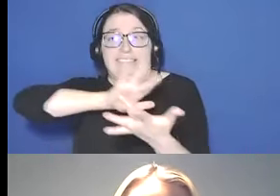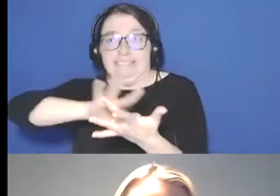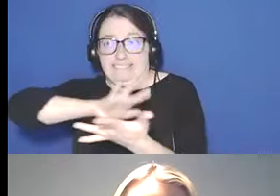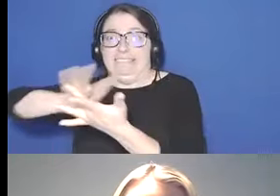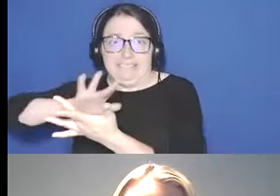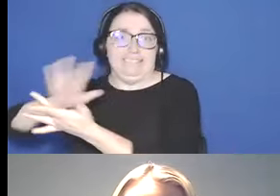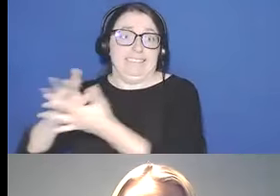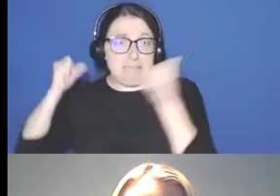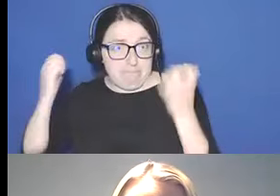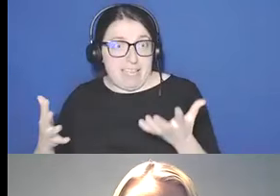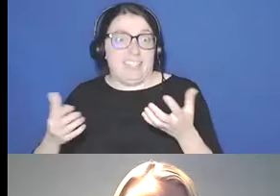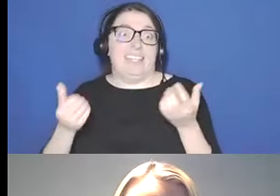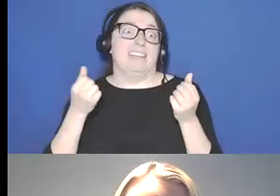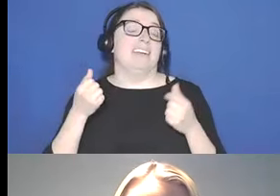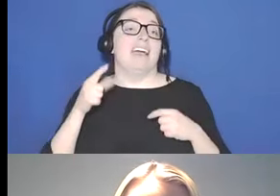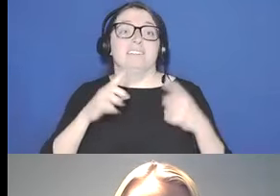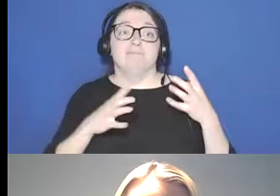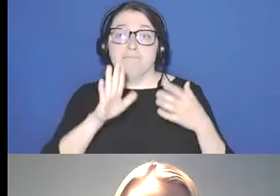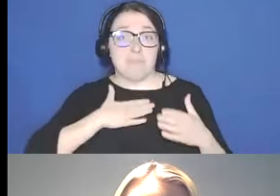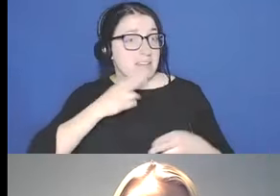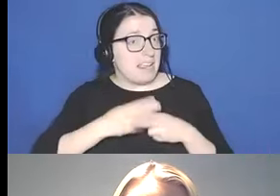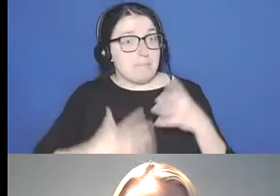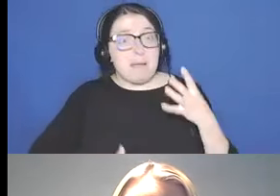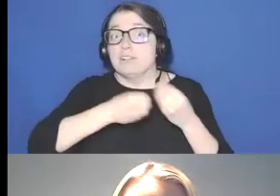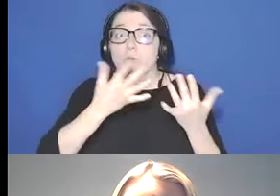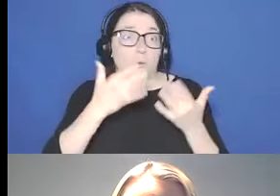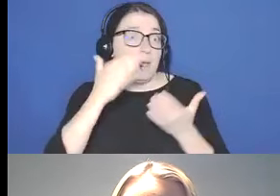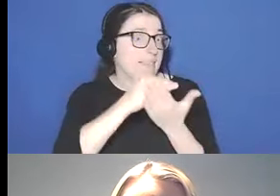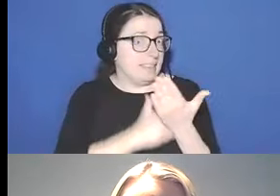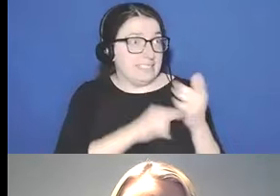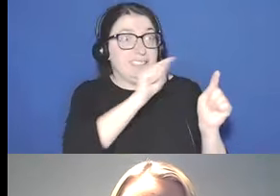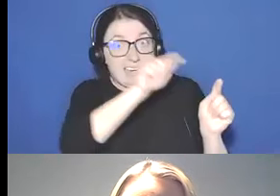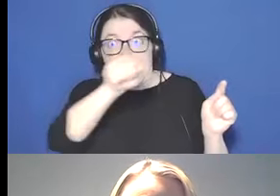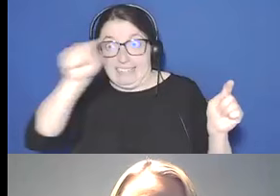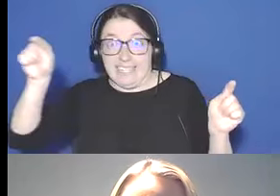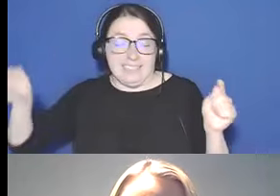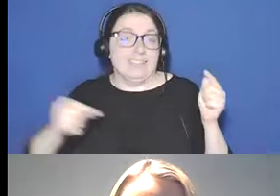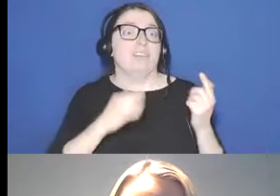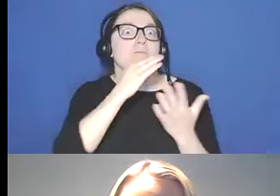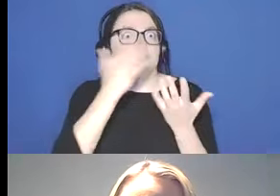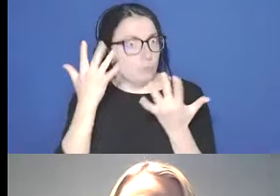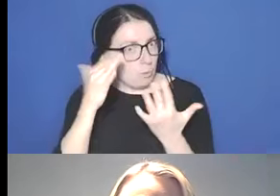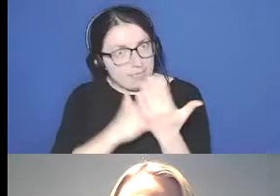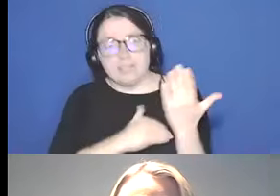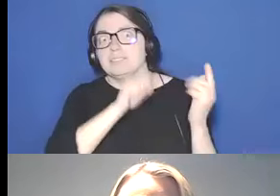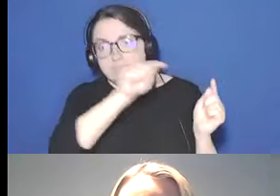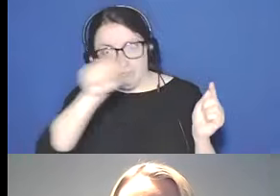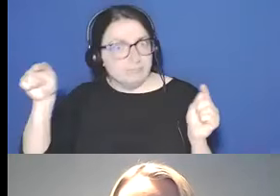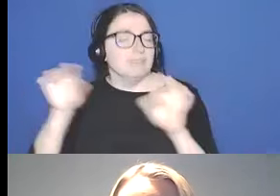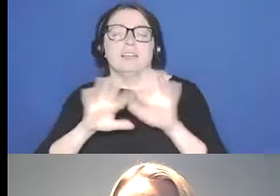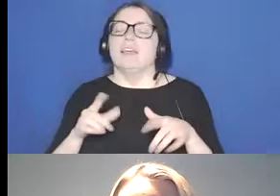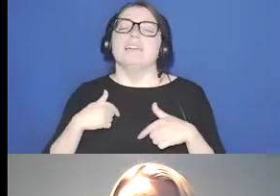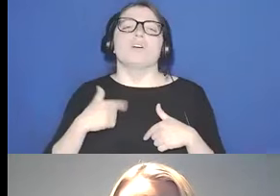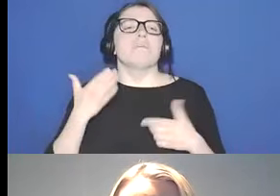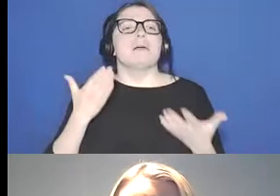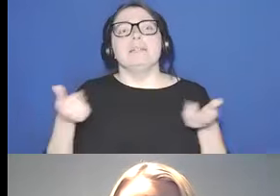even get a feel through like the intake process for the therapy office or the therapist. And certainly,